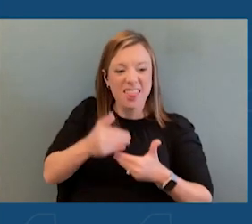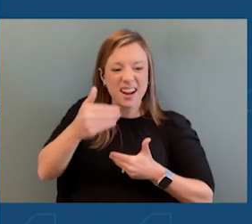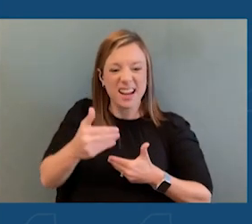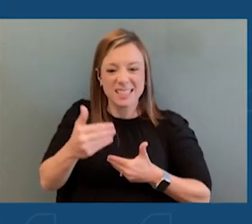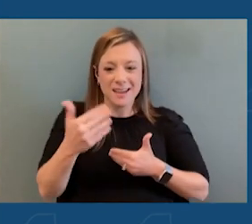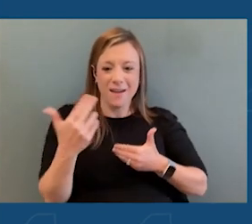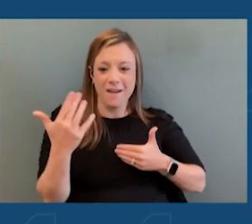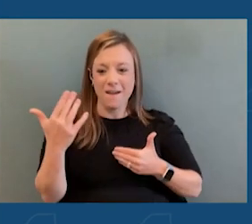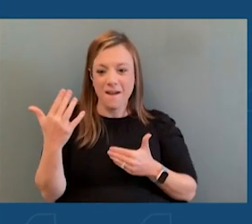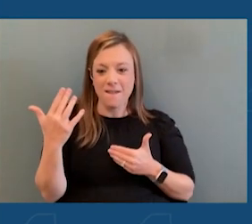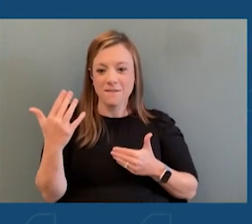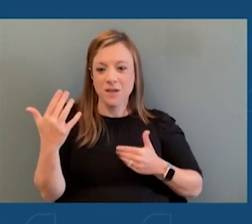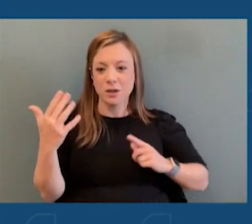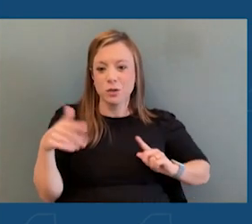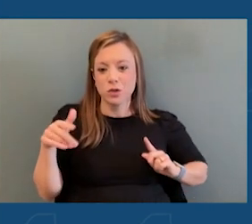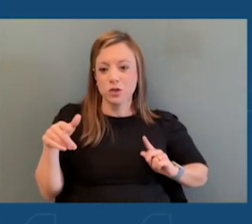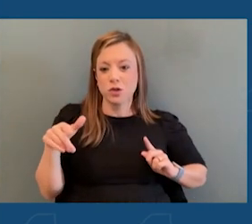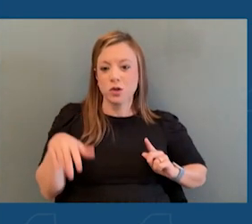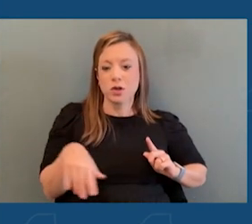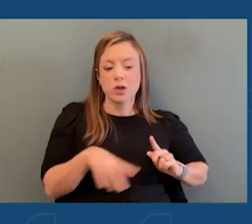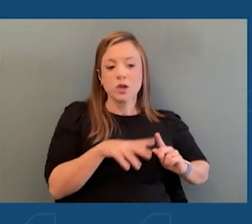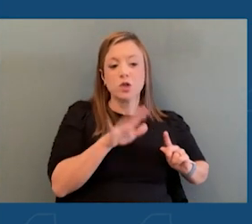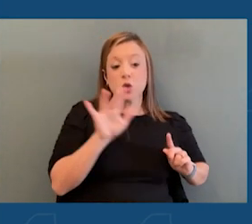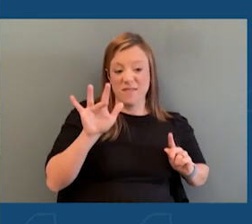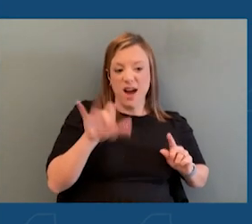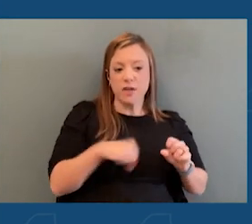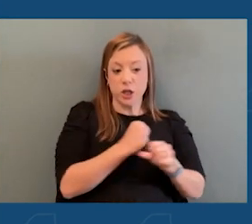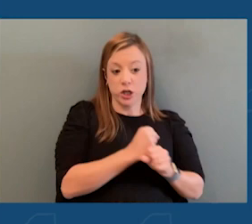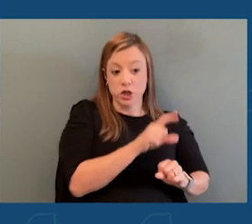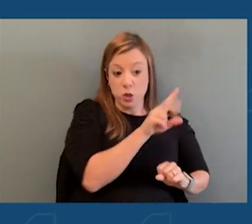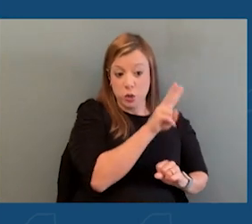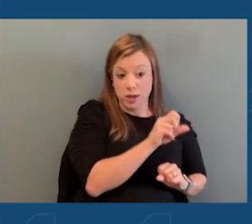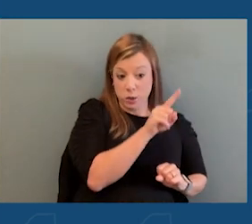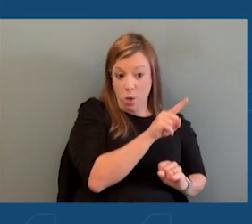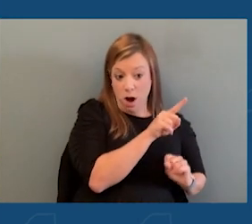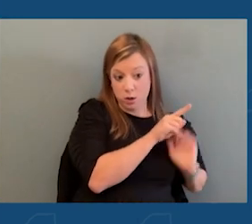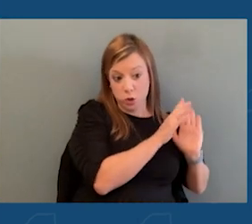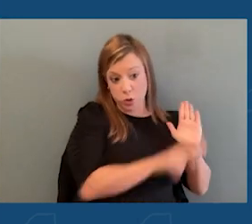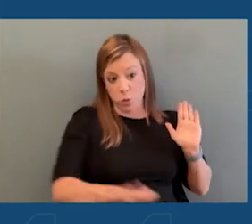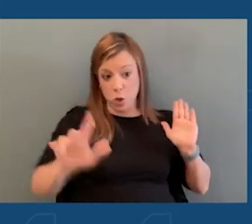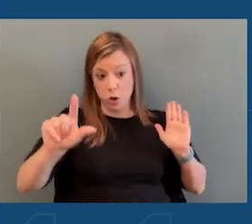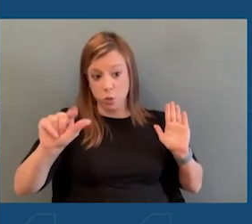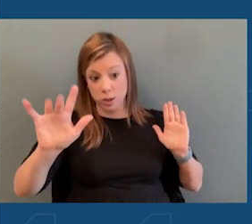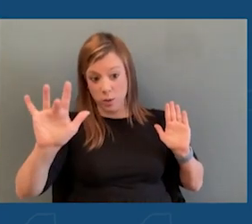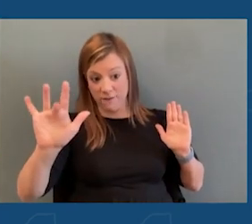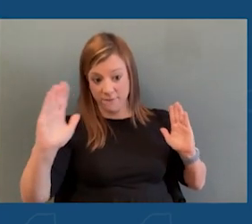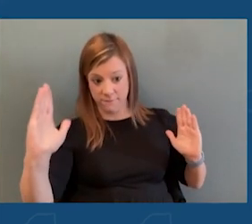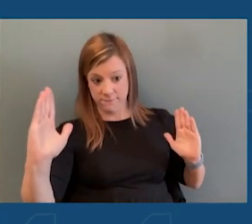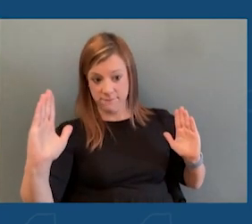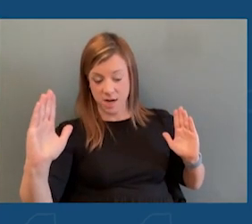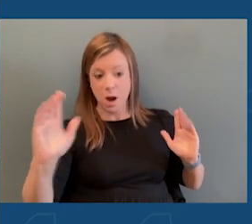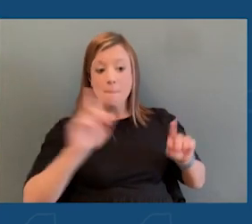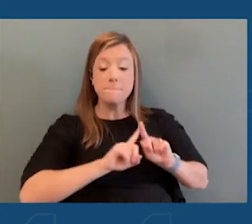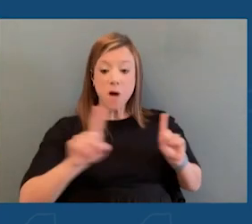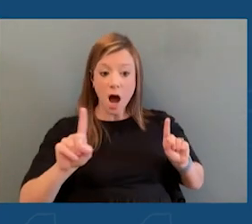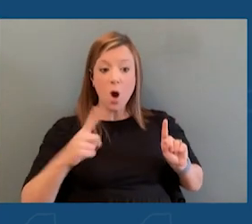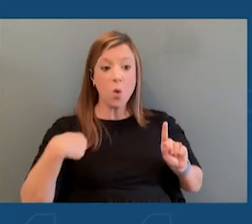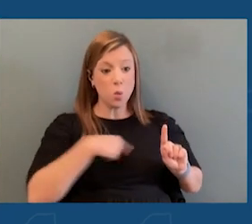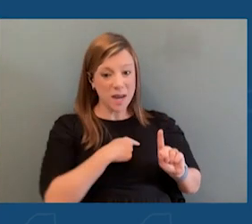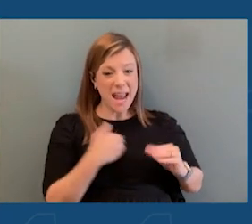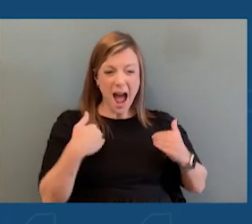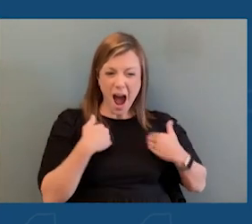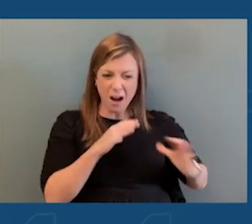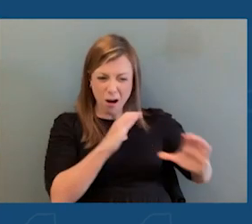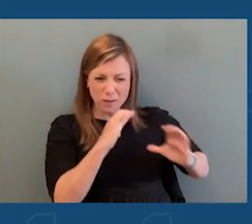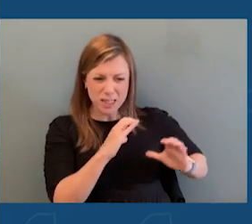to 2025. However, as we had those conversations with EDC and HPD, we say we